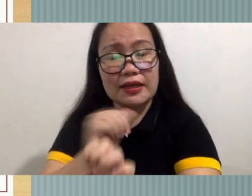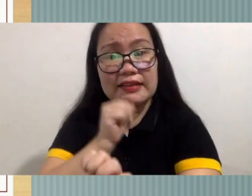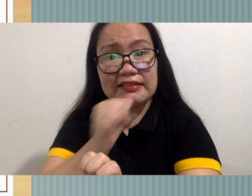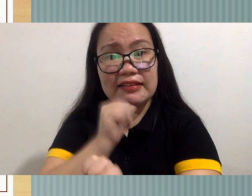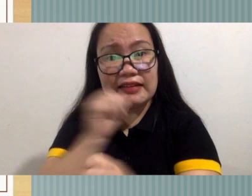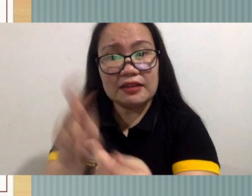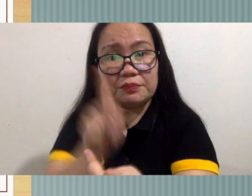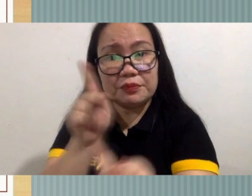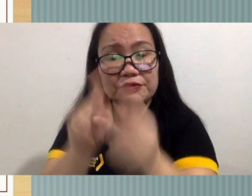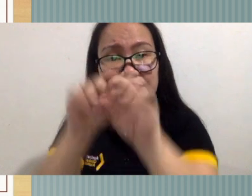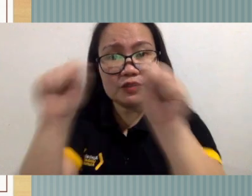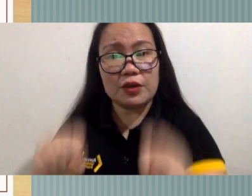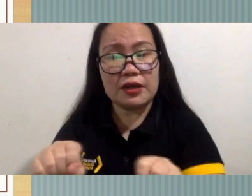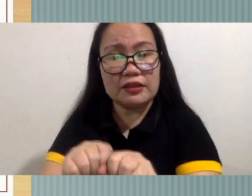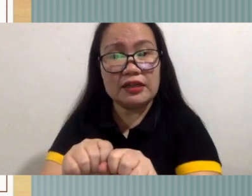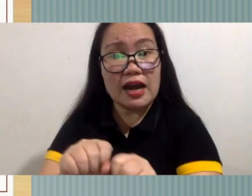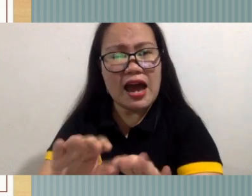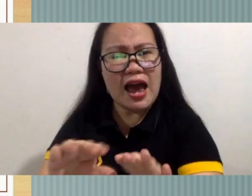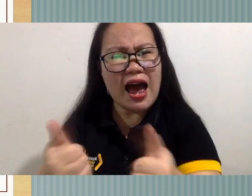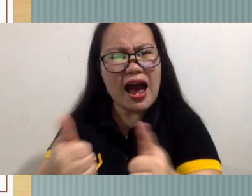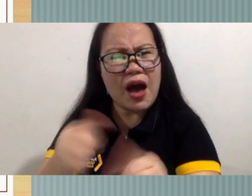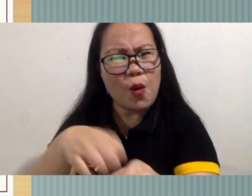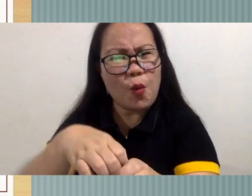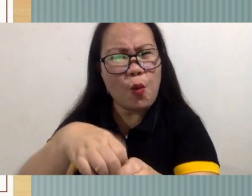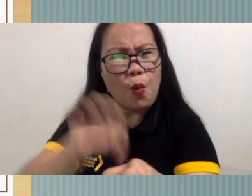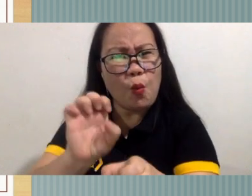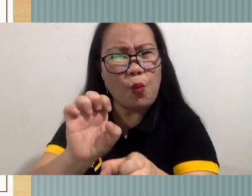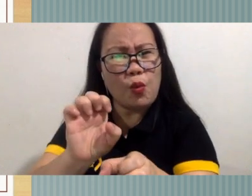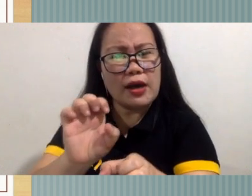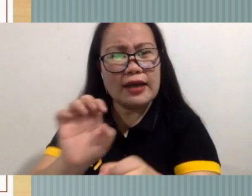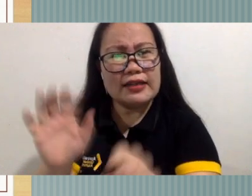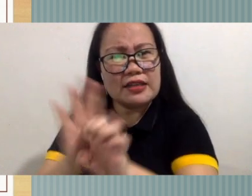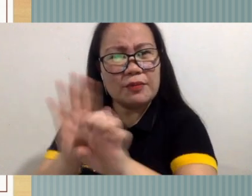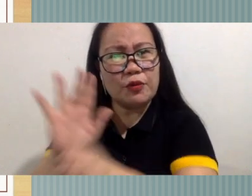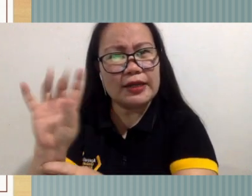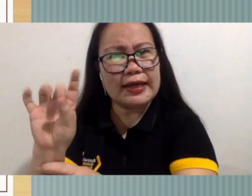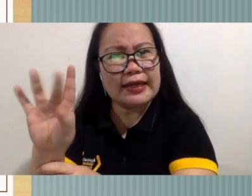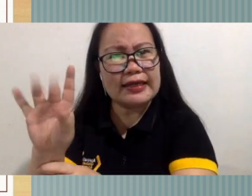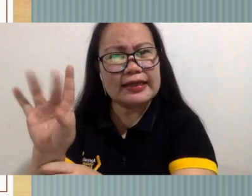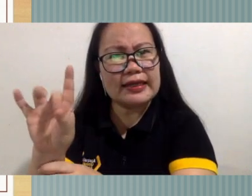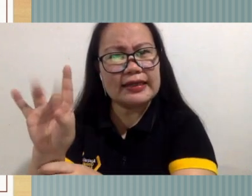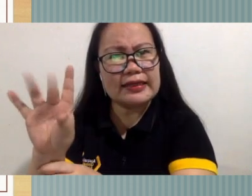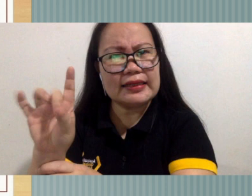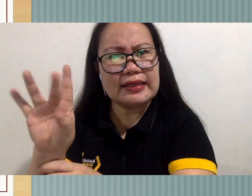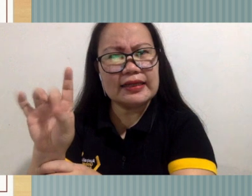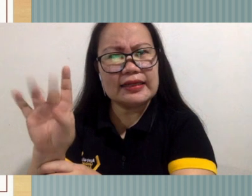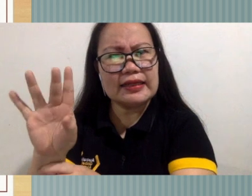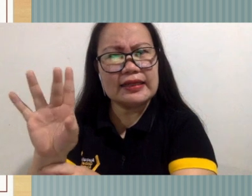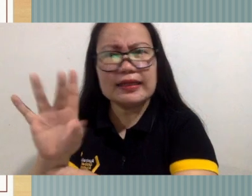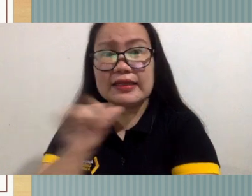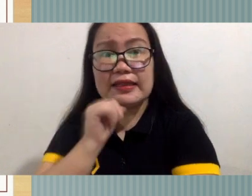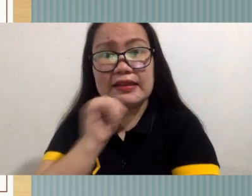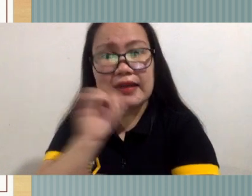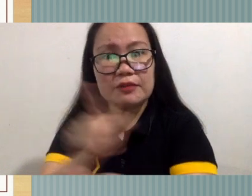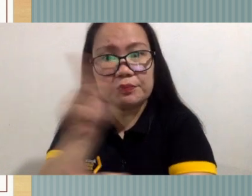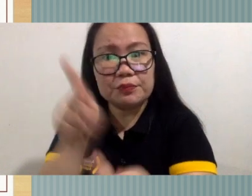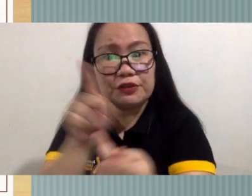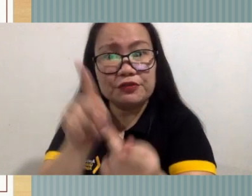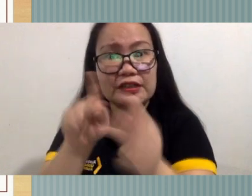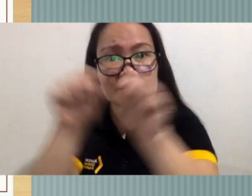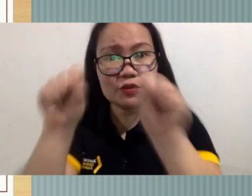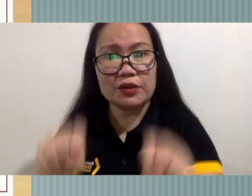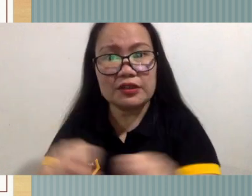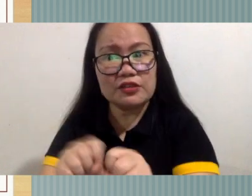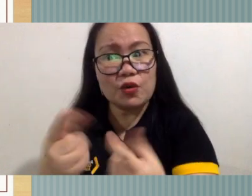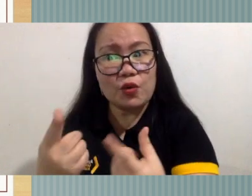ang number ay hindi perfect square. Paano natin i-extract yon? So, kagaya ni 18. Si